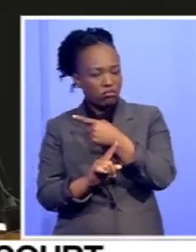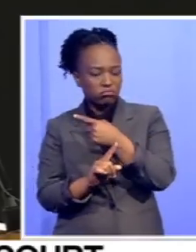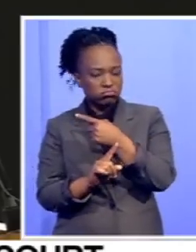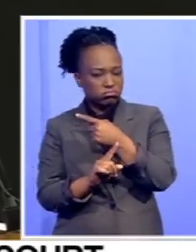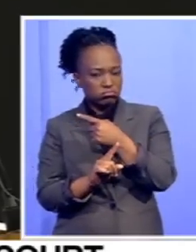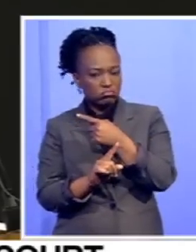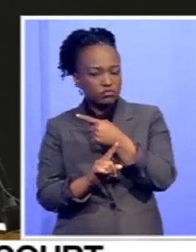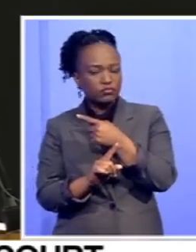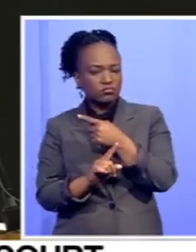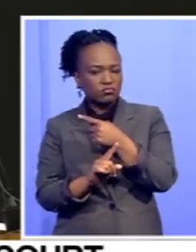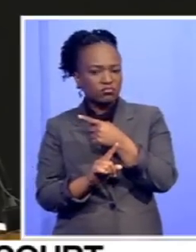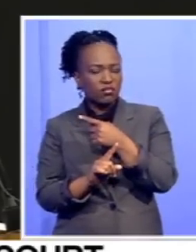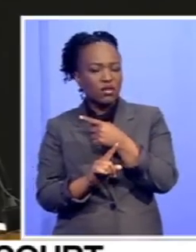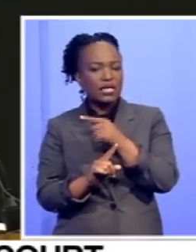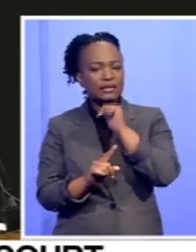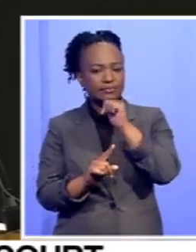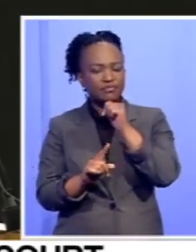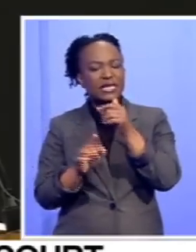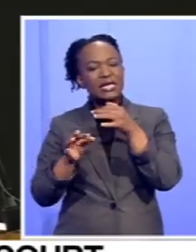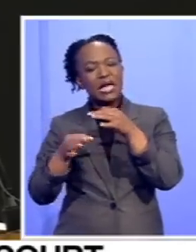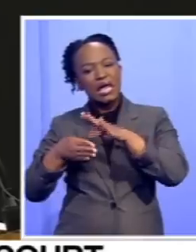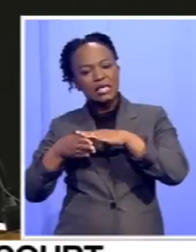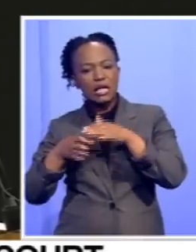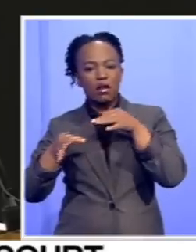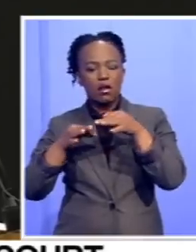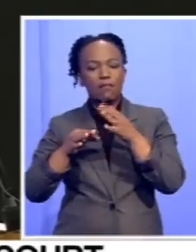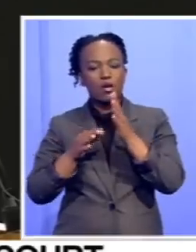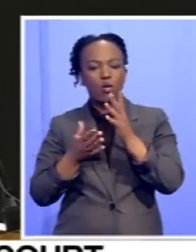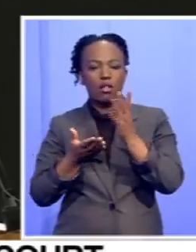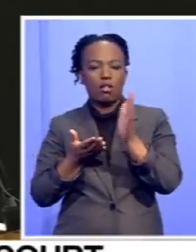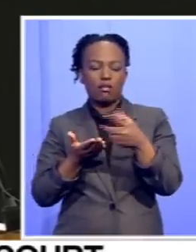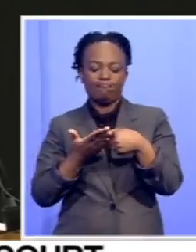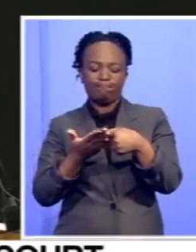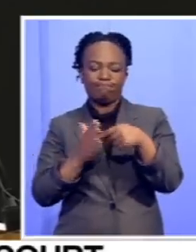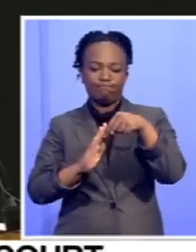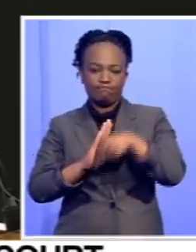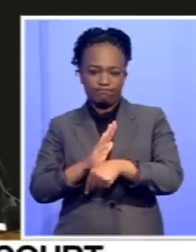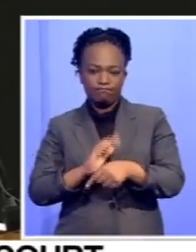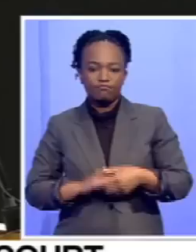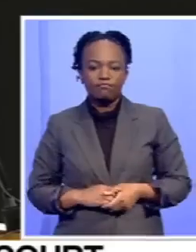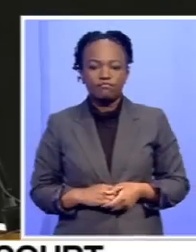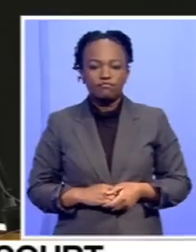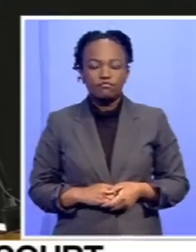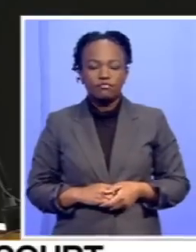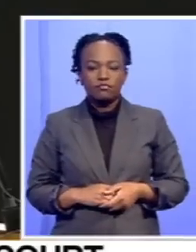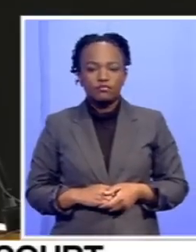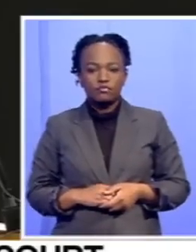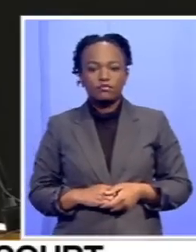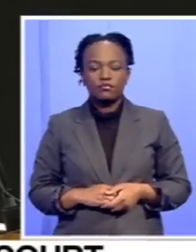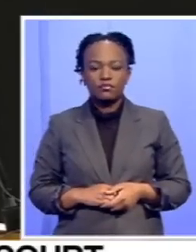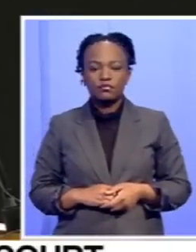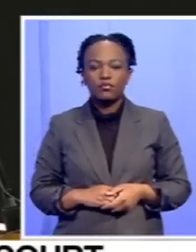of the recognized grounds of justification, which will be discussed below. X is the owner of an attractive guest house next to a tarred